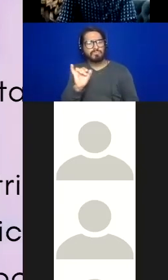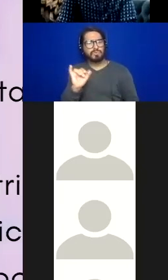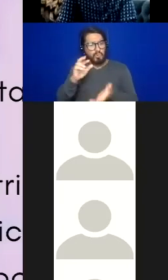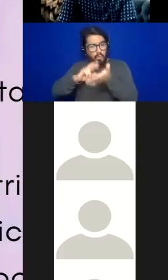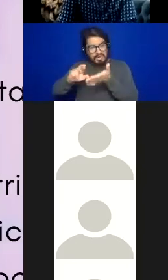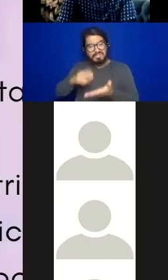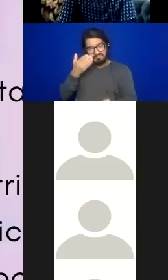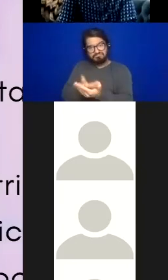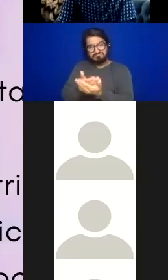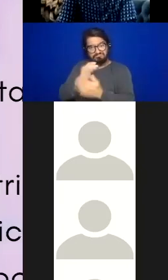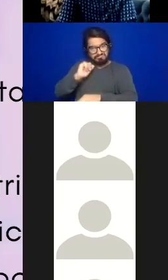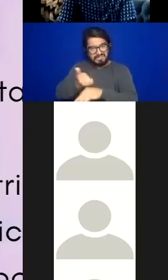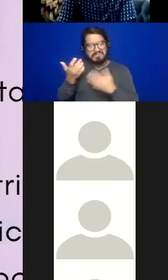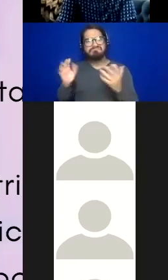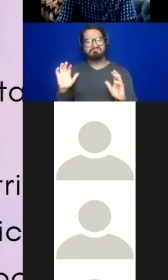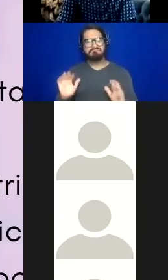that.